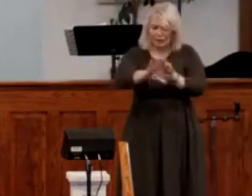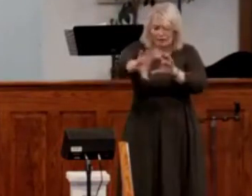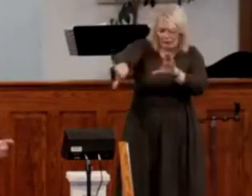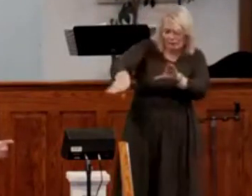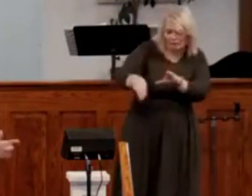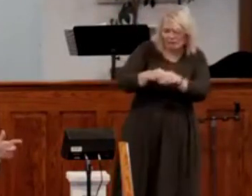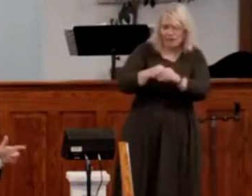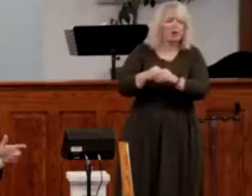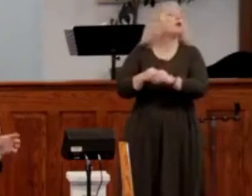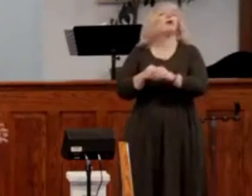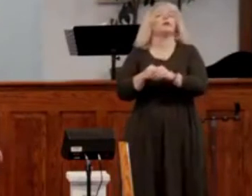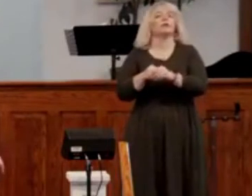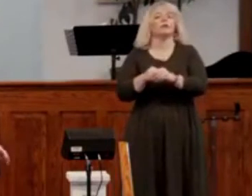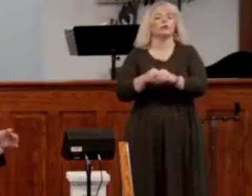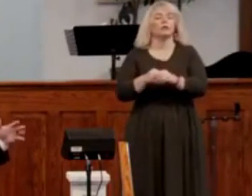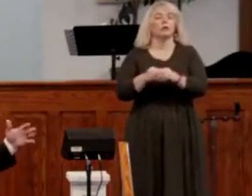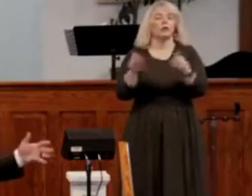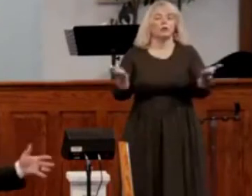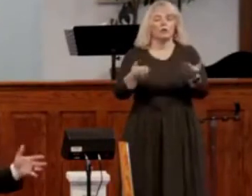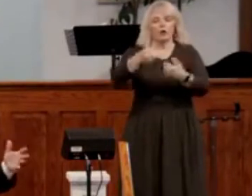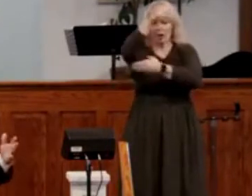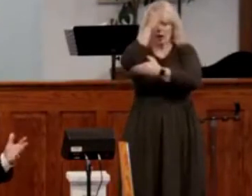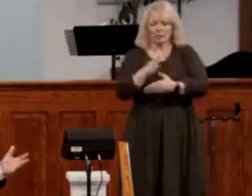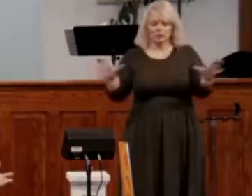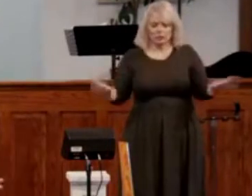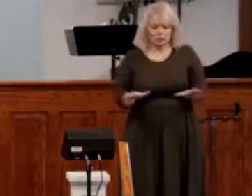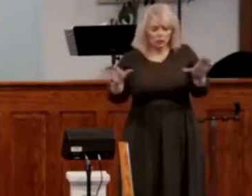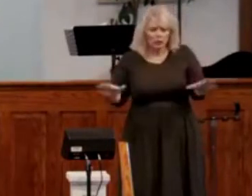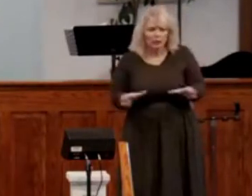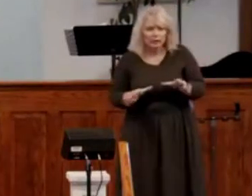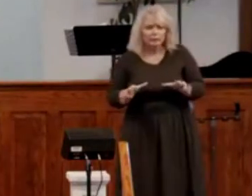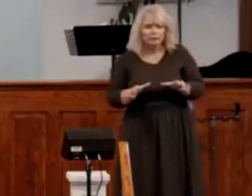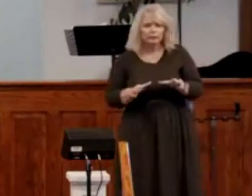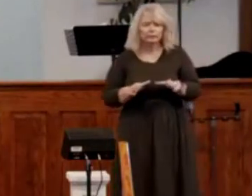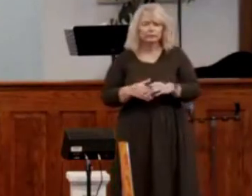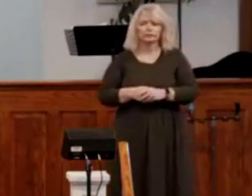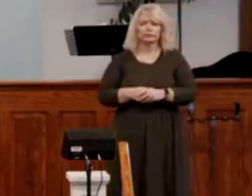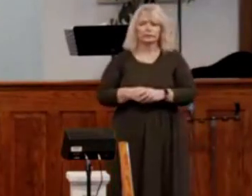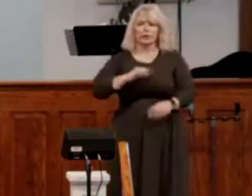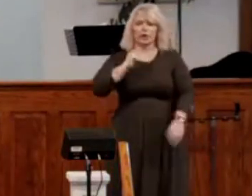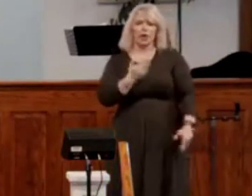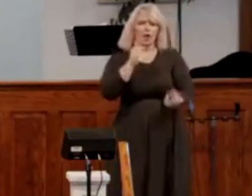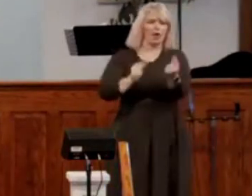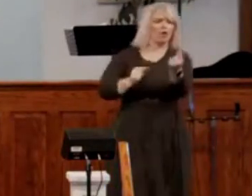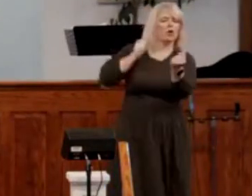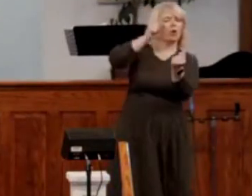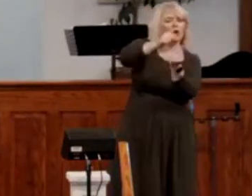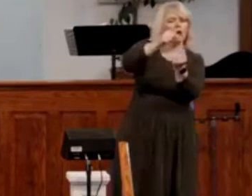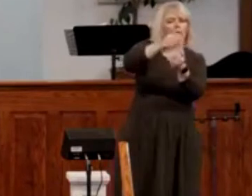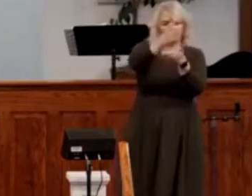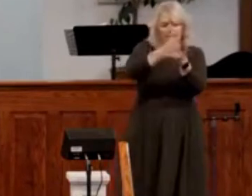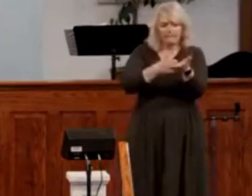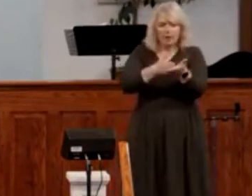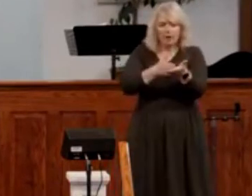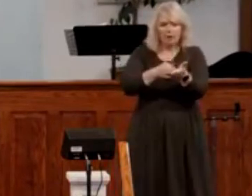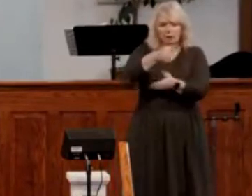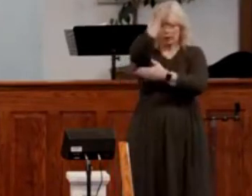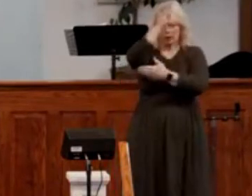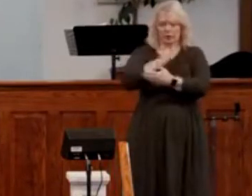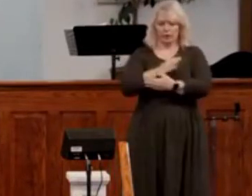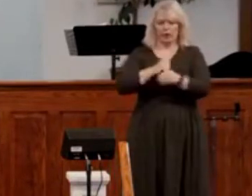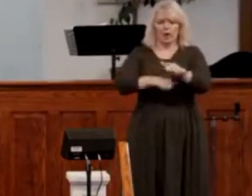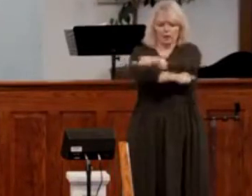being involved in what God's doing in our state, in our nation, and around the world. Our goal is to be a part of God's community of